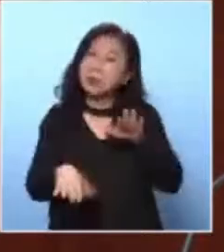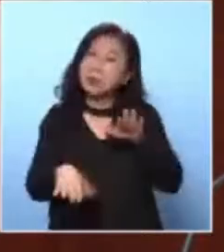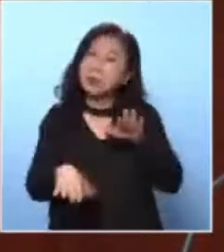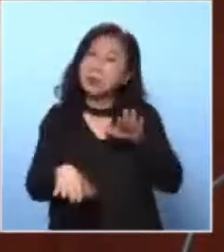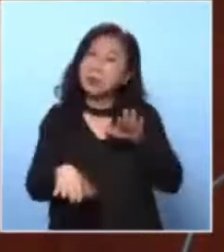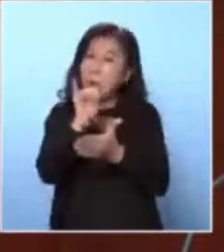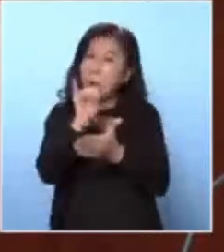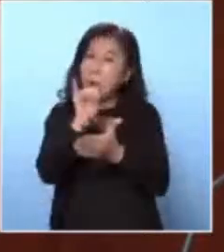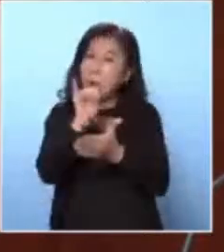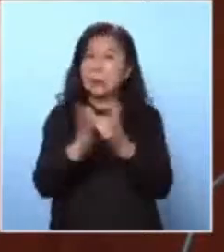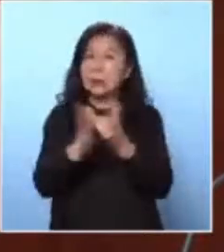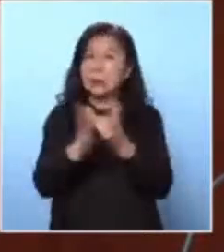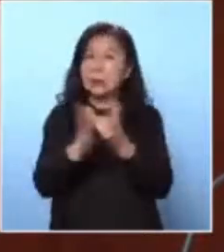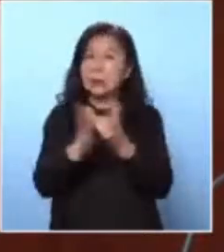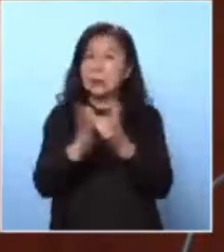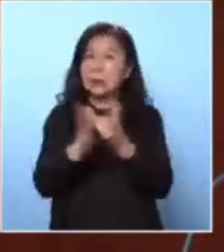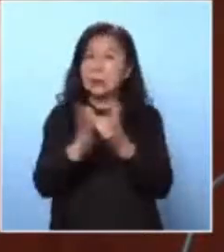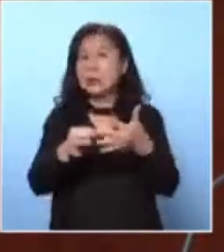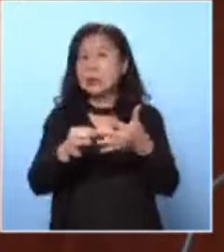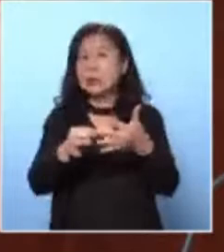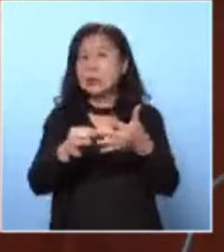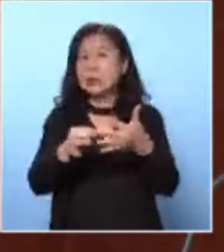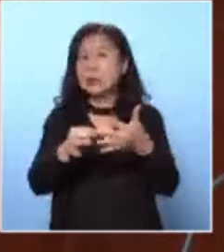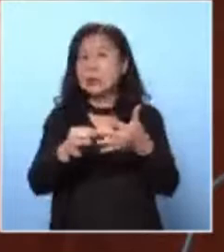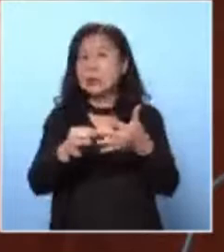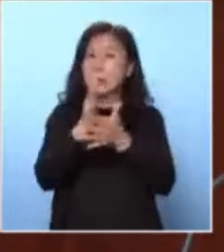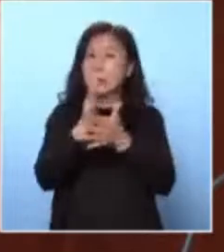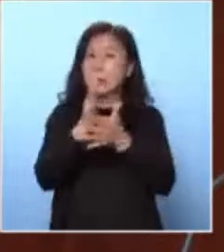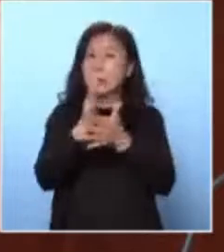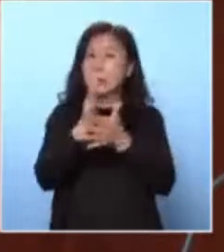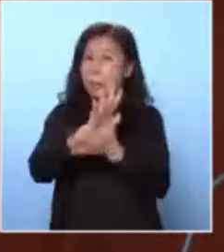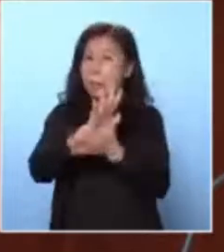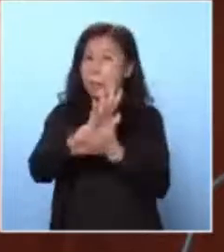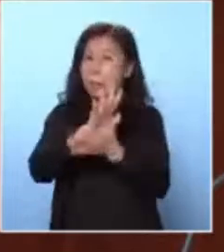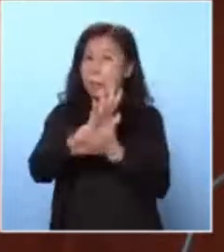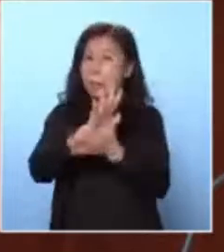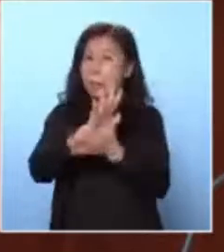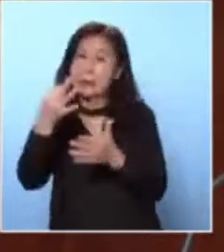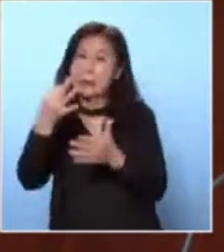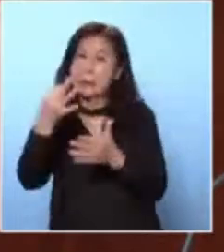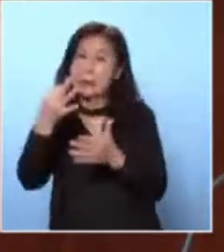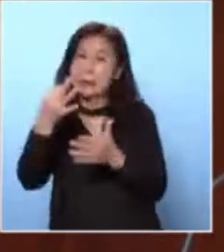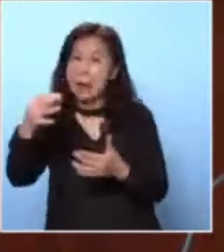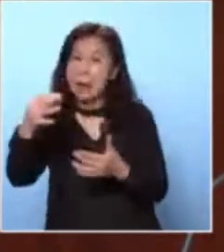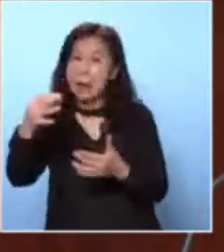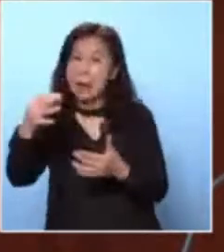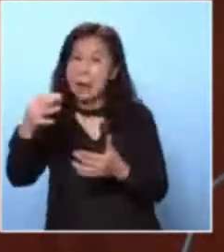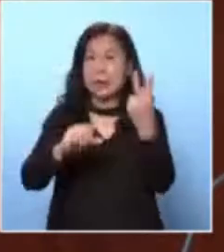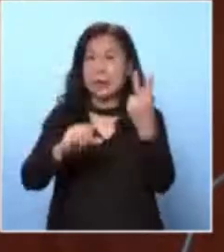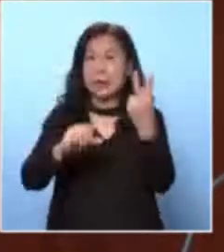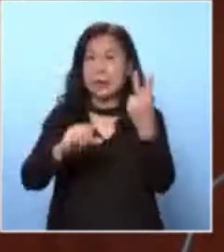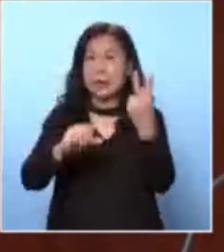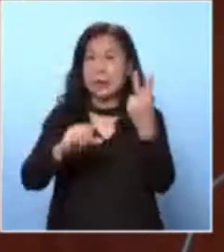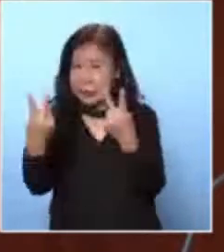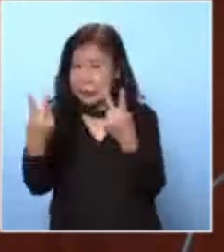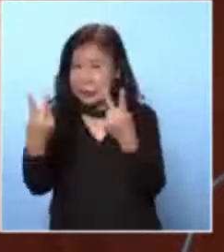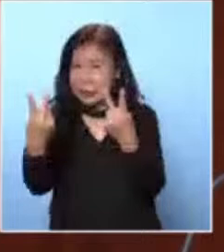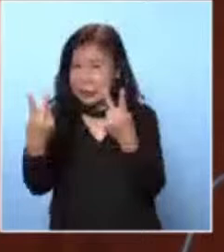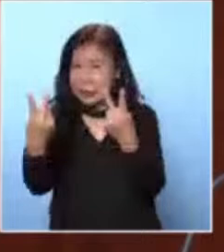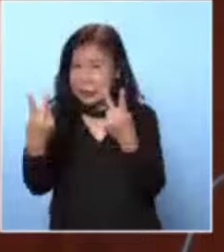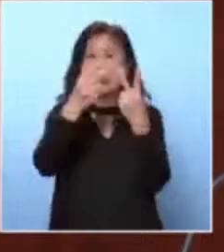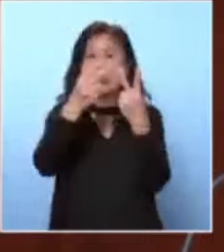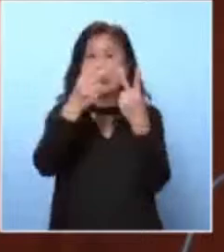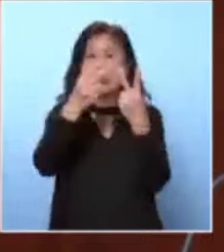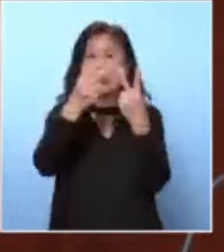to 5.3 years. We are on track to meet the target of reducing the composite waiting time to 4.5 years